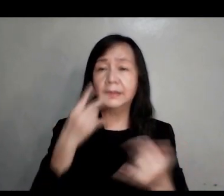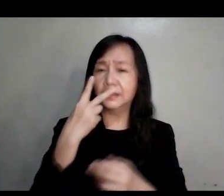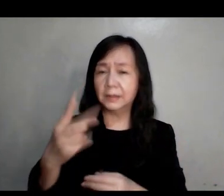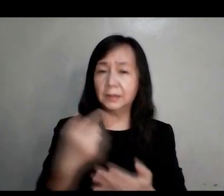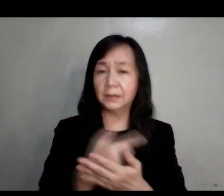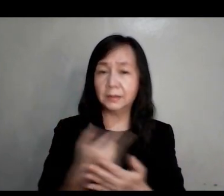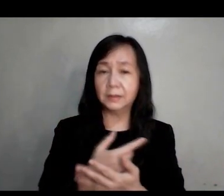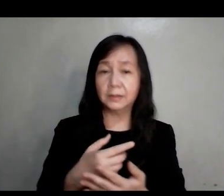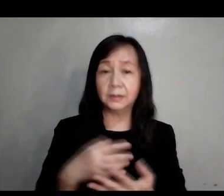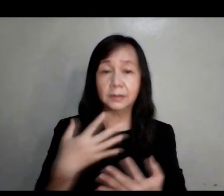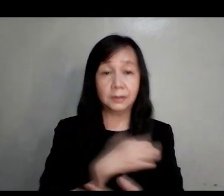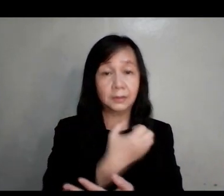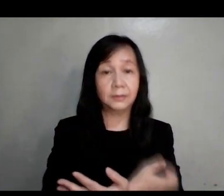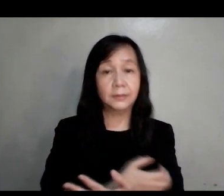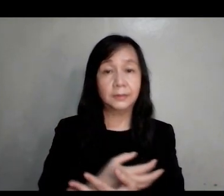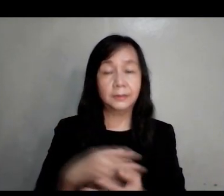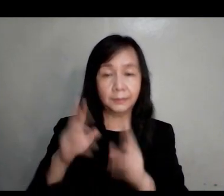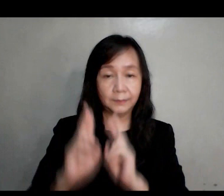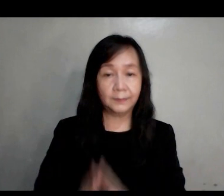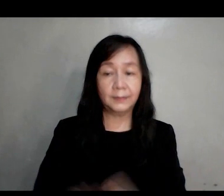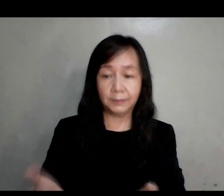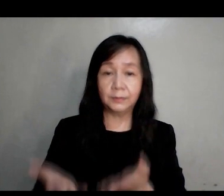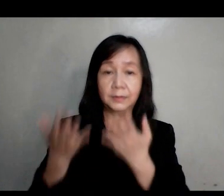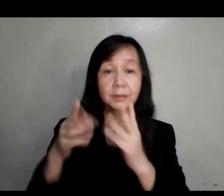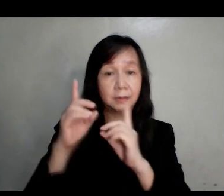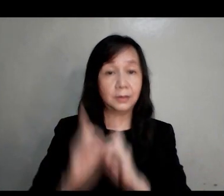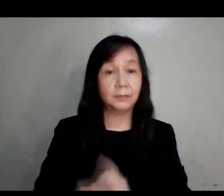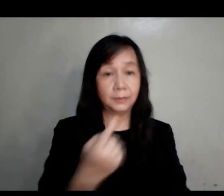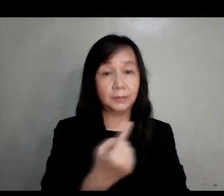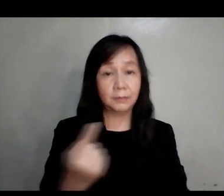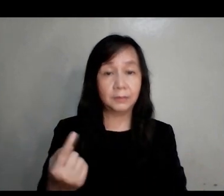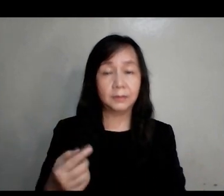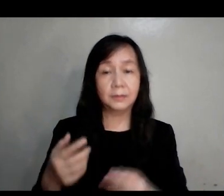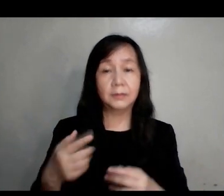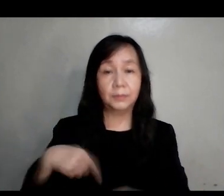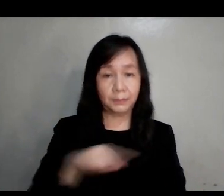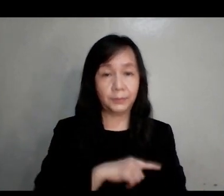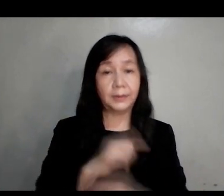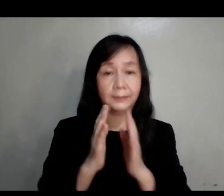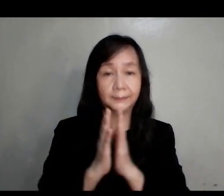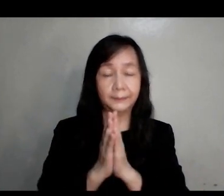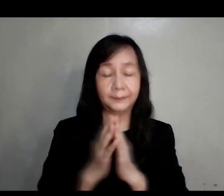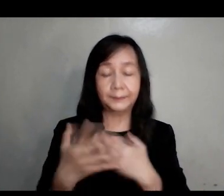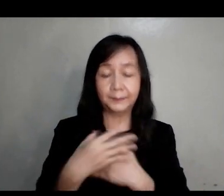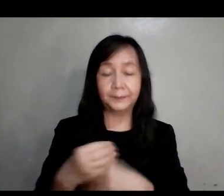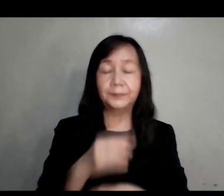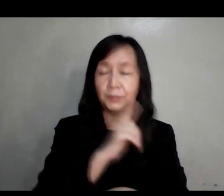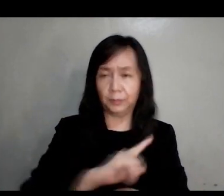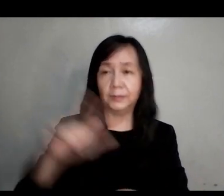the gospel as a force that ennobles and uplifts the dignity of individuals. We pray.